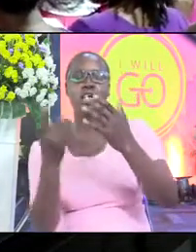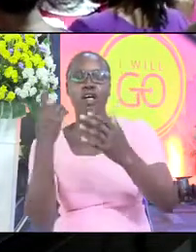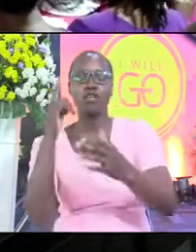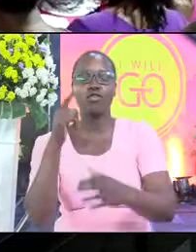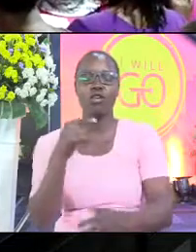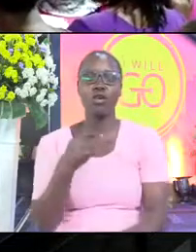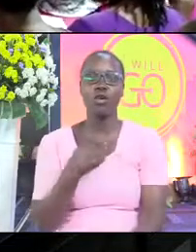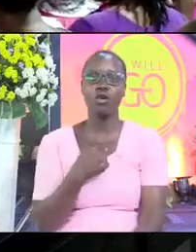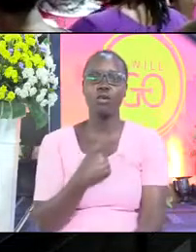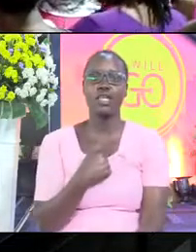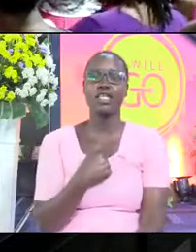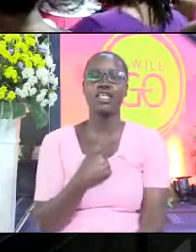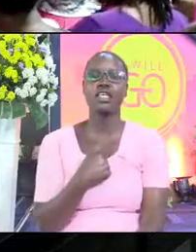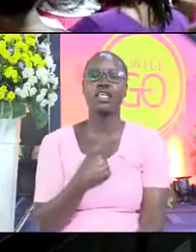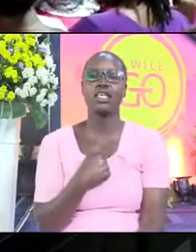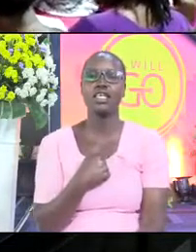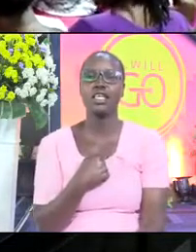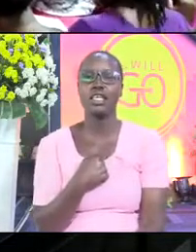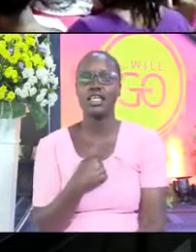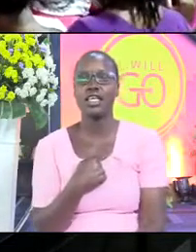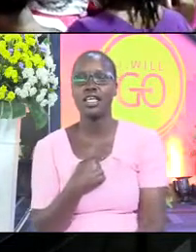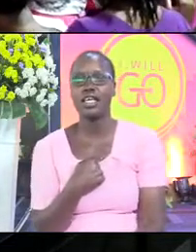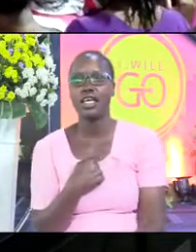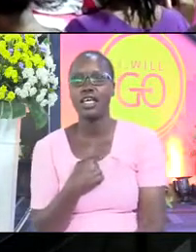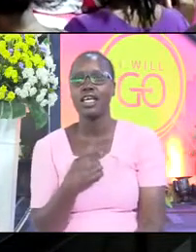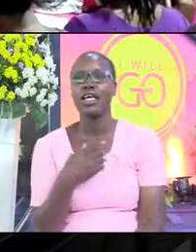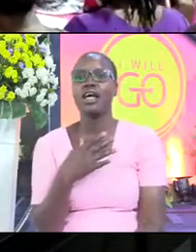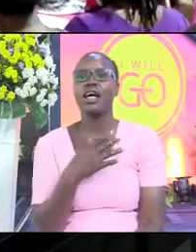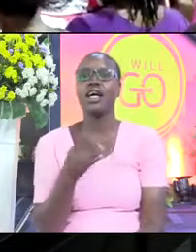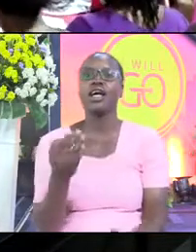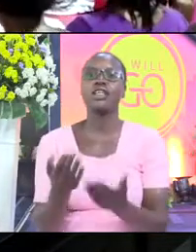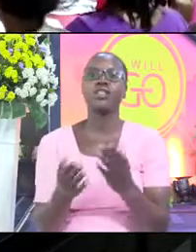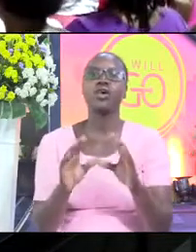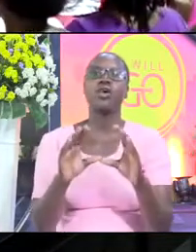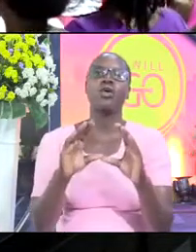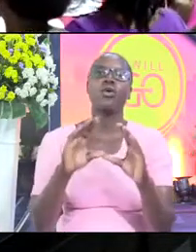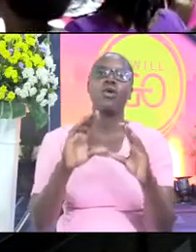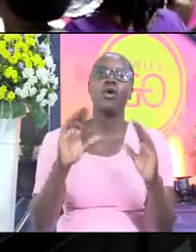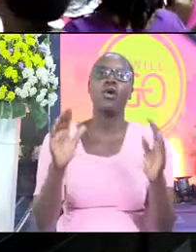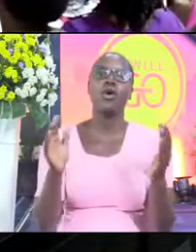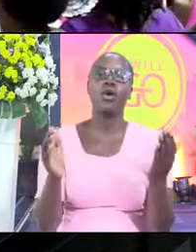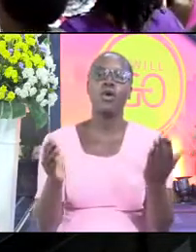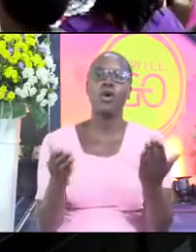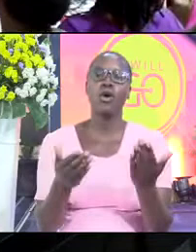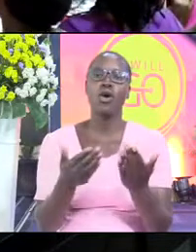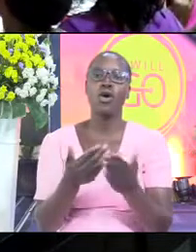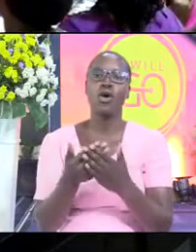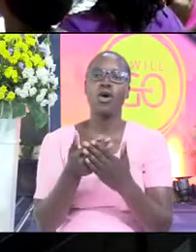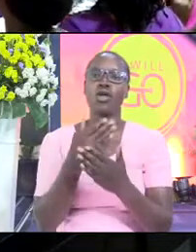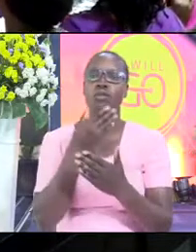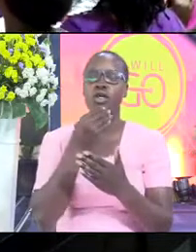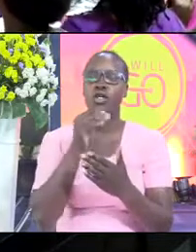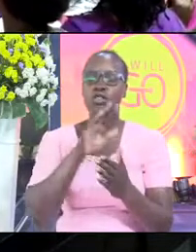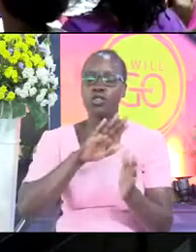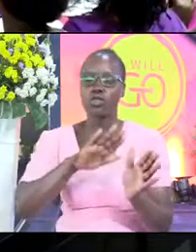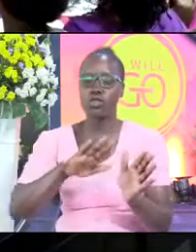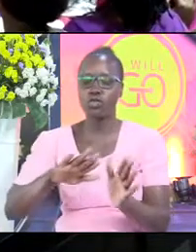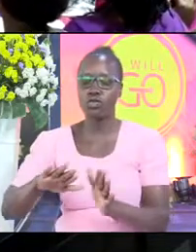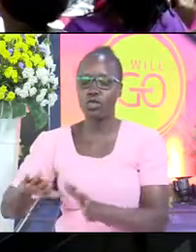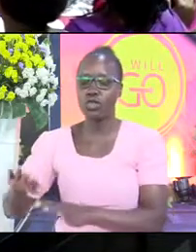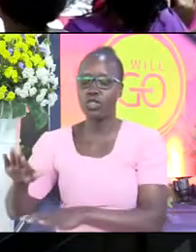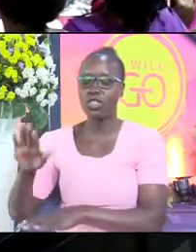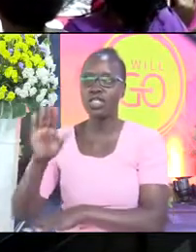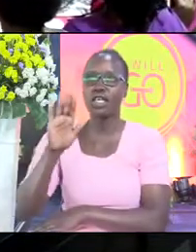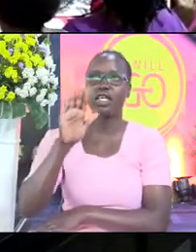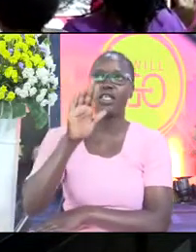thy blood for me. Come. And a little child shall lead them. Come. Men